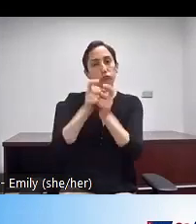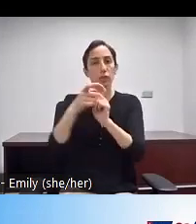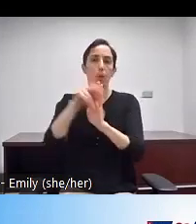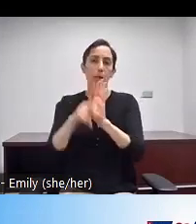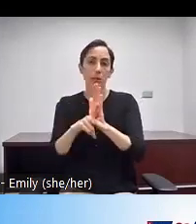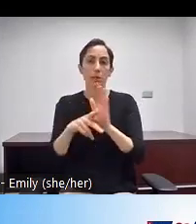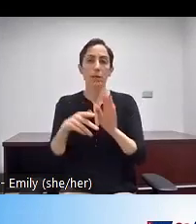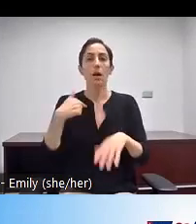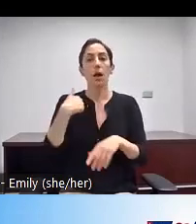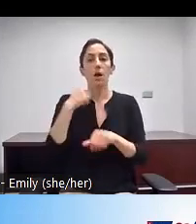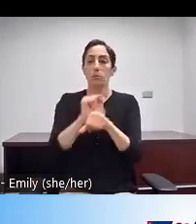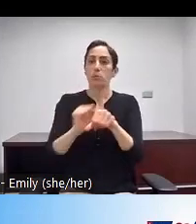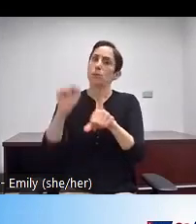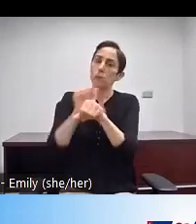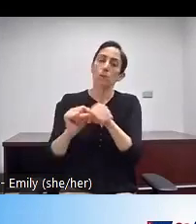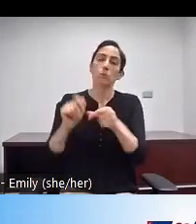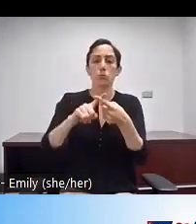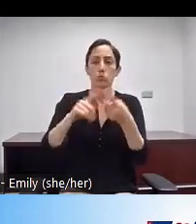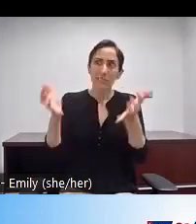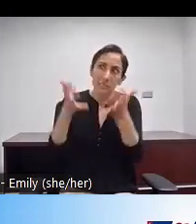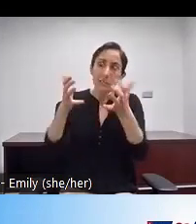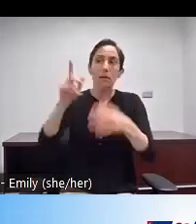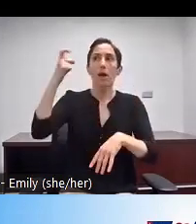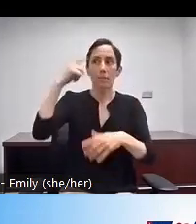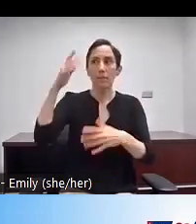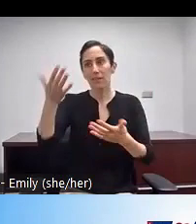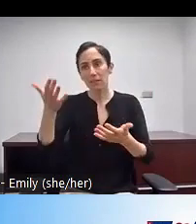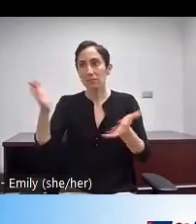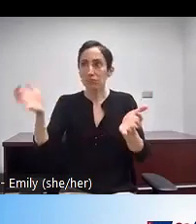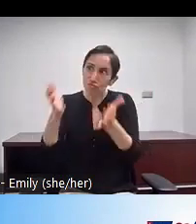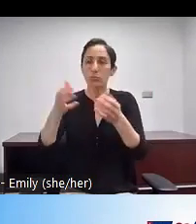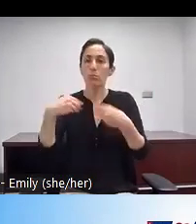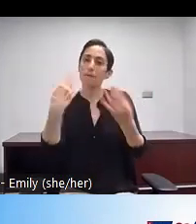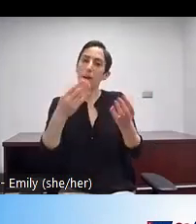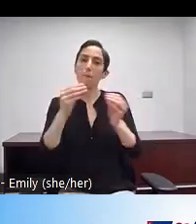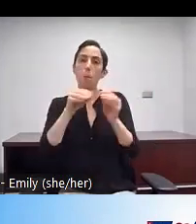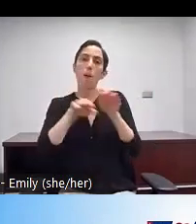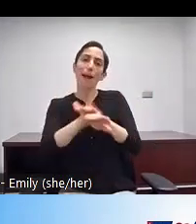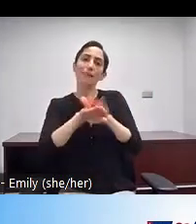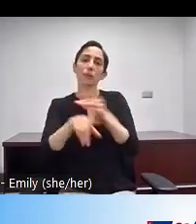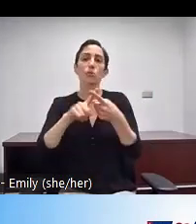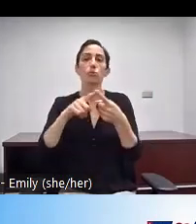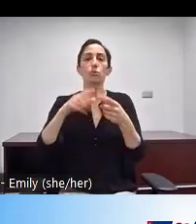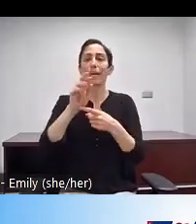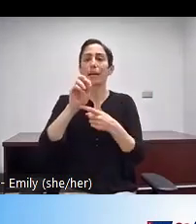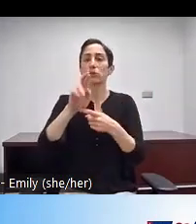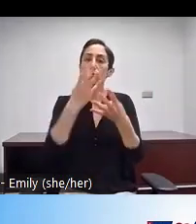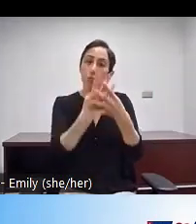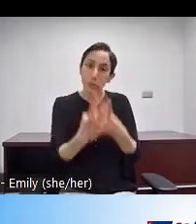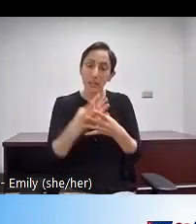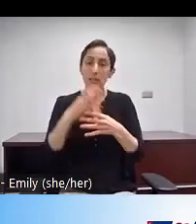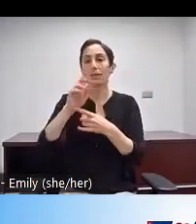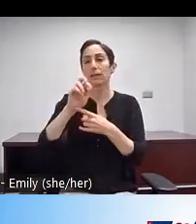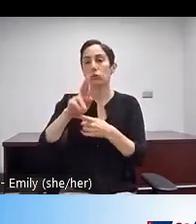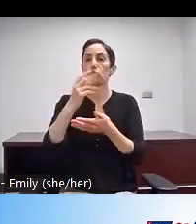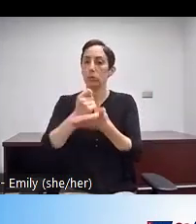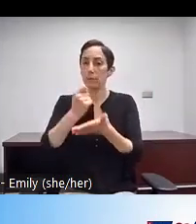getting our government to provide more access to cancer screenings and cancer treatment.